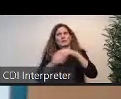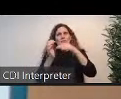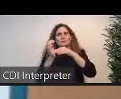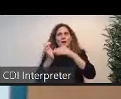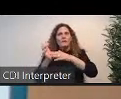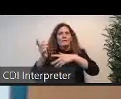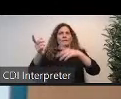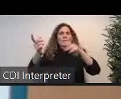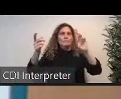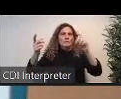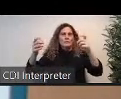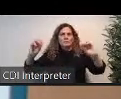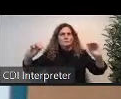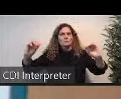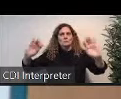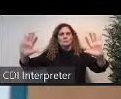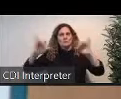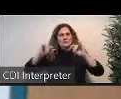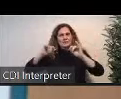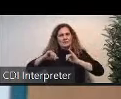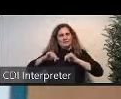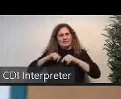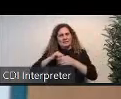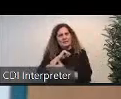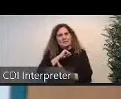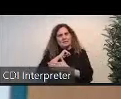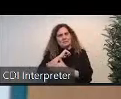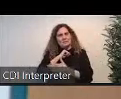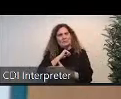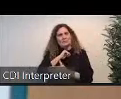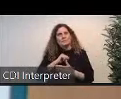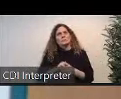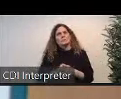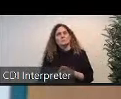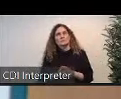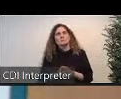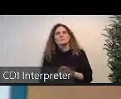the limited vaccine that's coming into our communities.